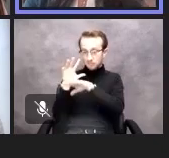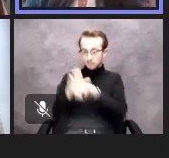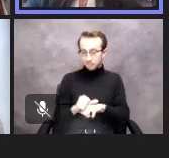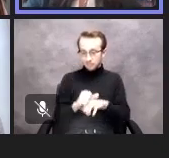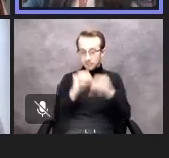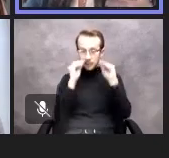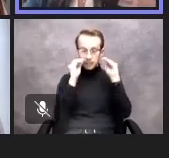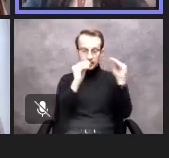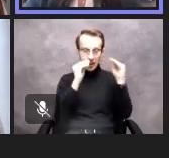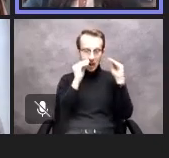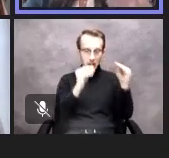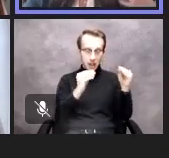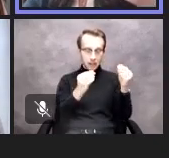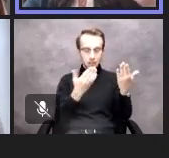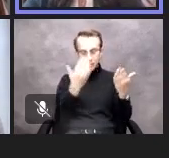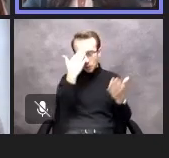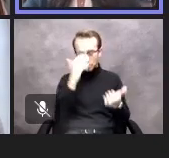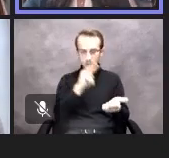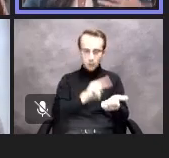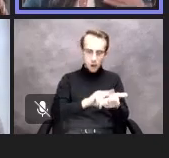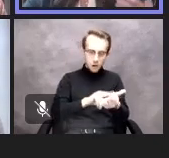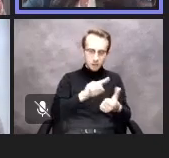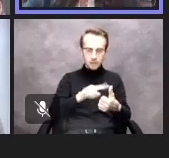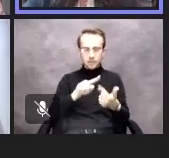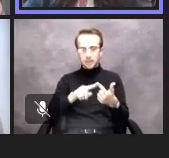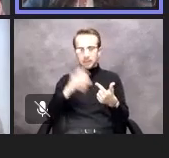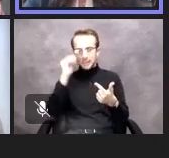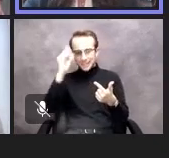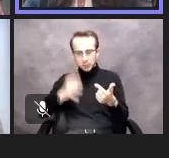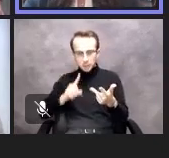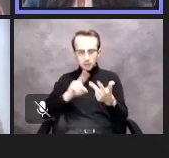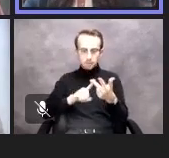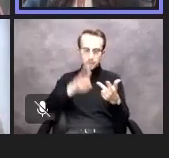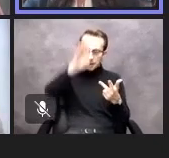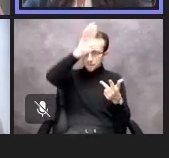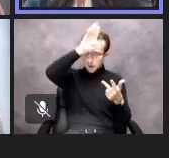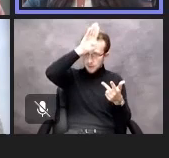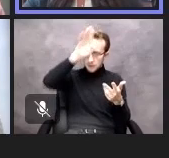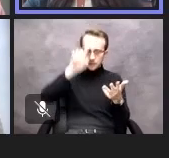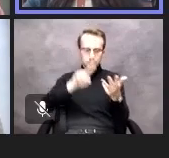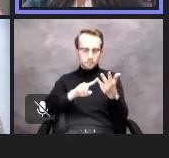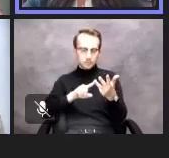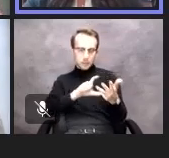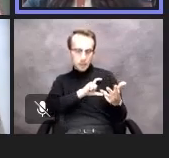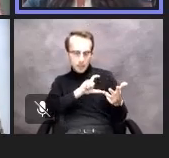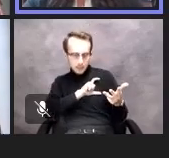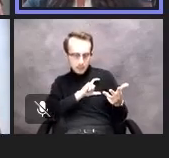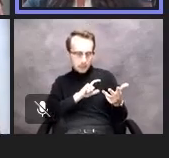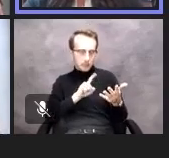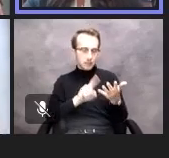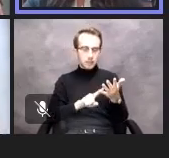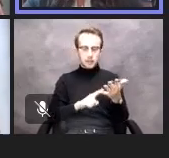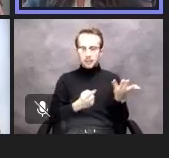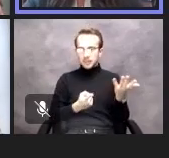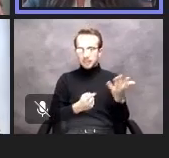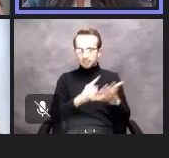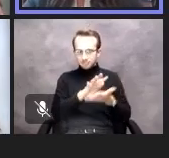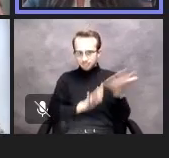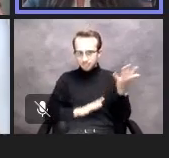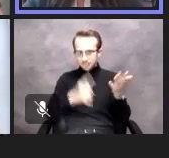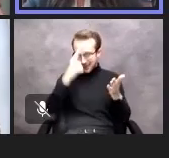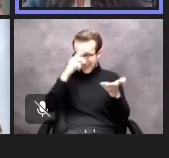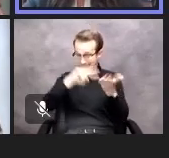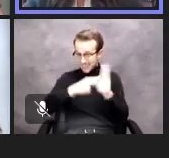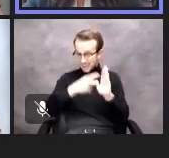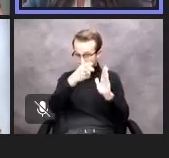taught, nurse, teacher, firefighter, police officer, but the intent of the standards is